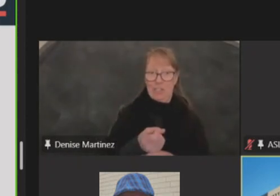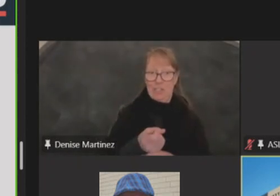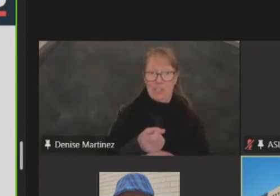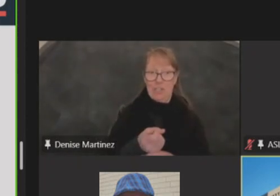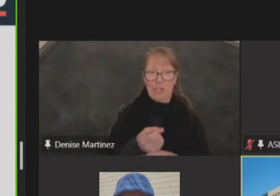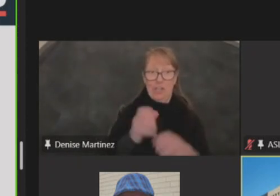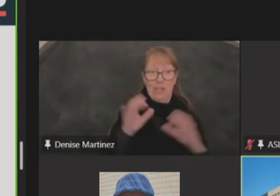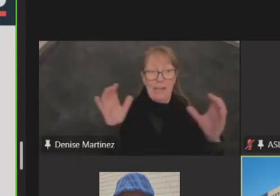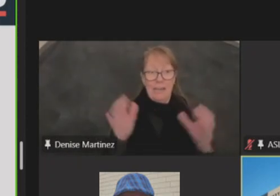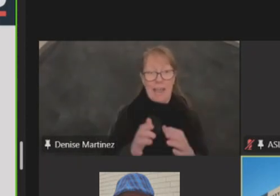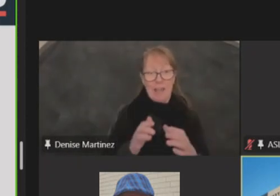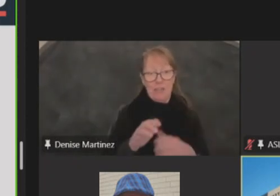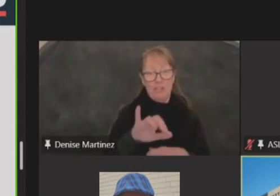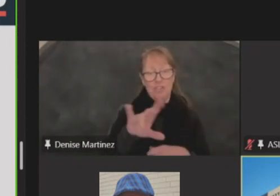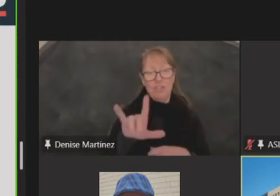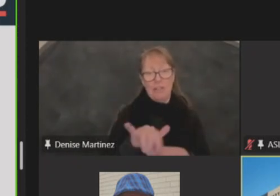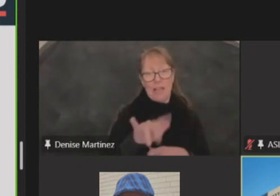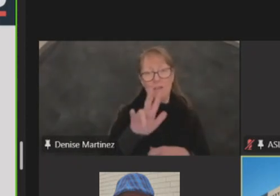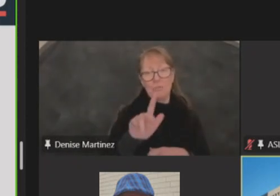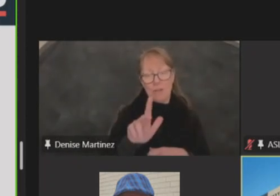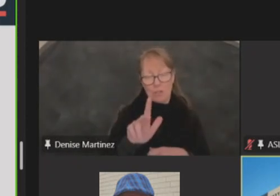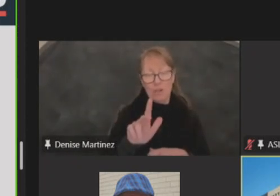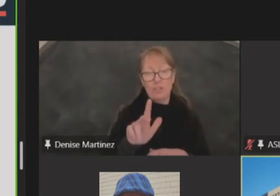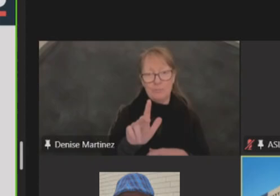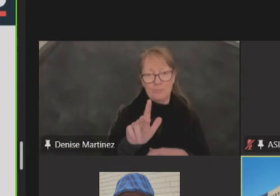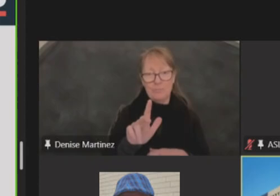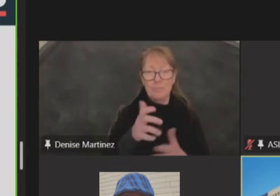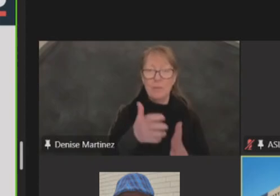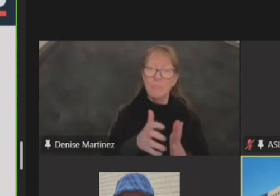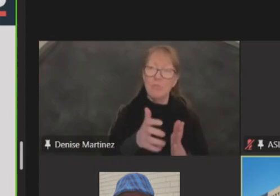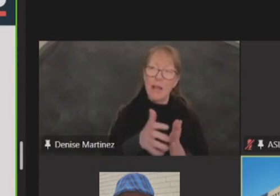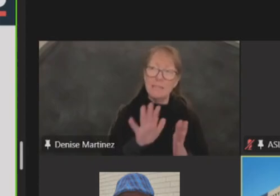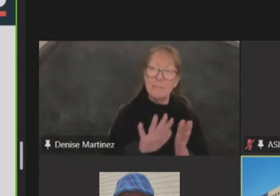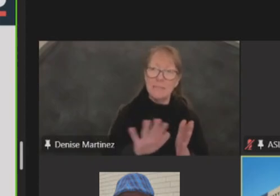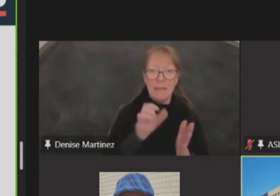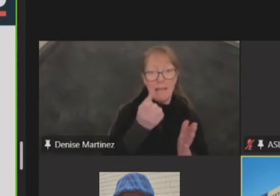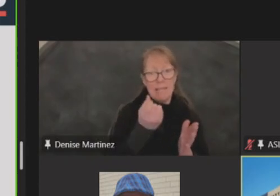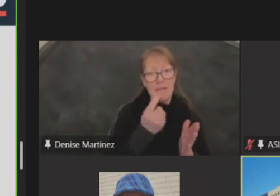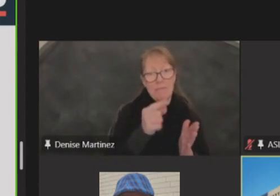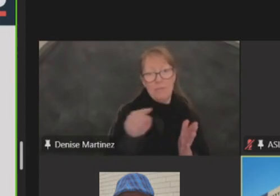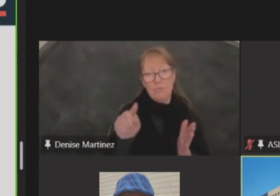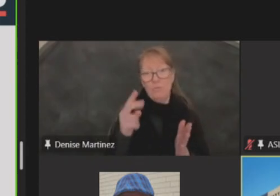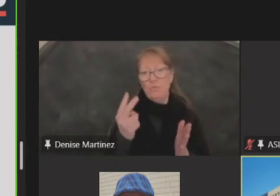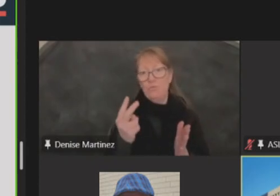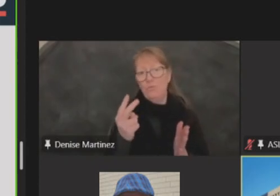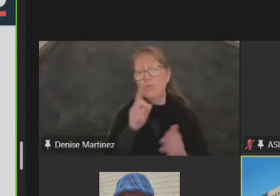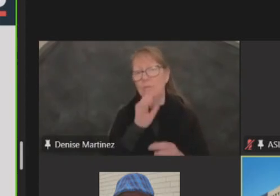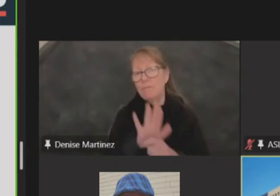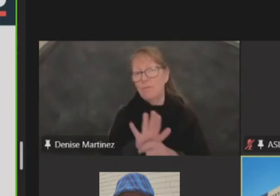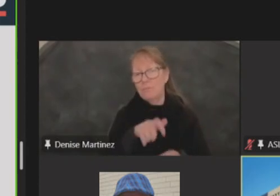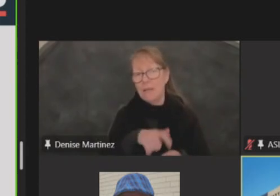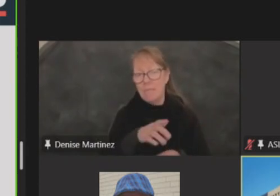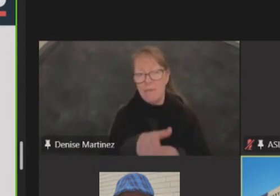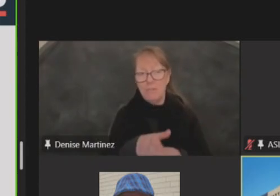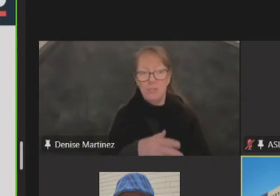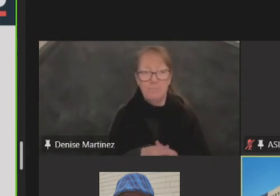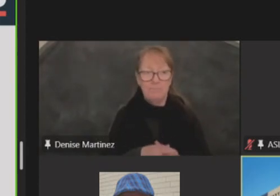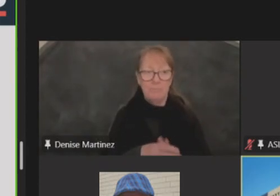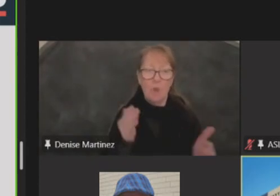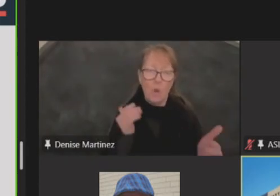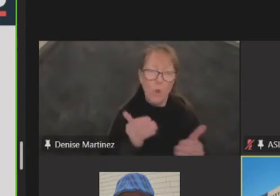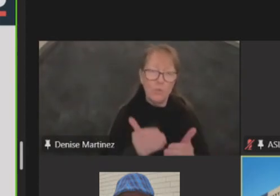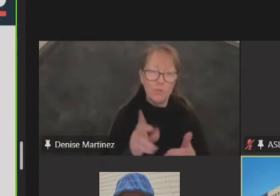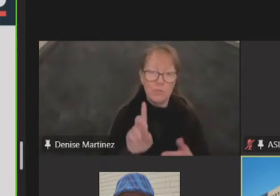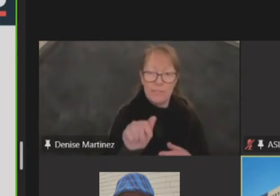gather on July 23rd, approximately 11 to 2, but we'll confirm times with you afterwards, closer to the date.